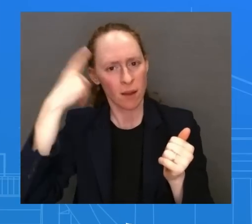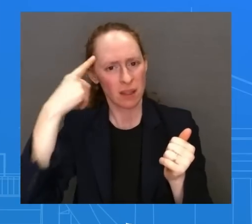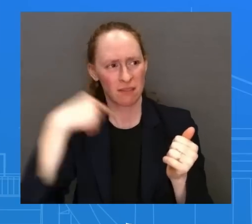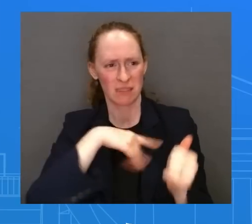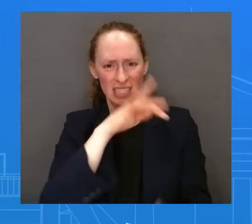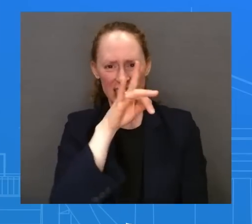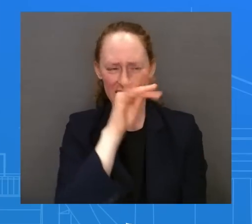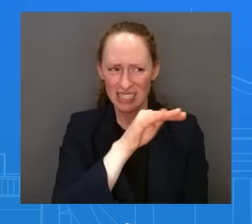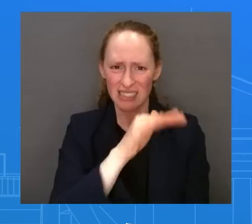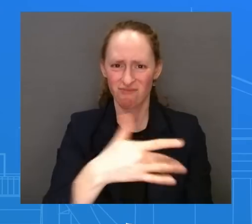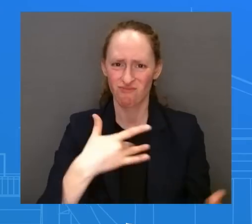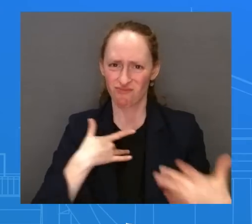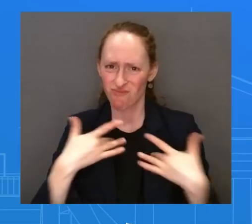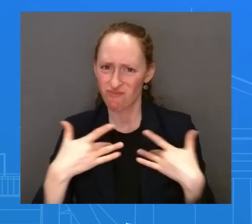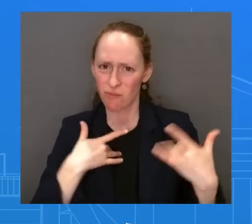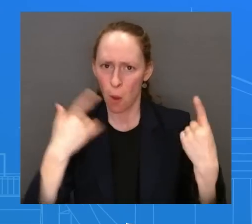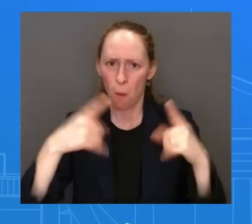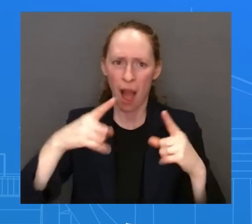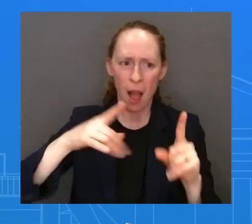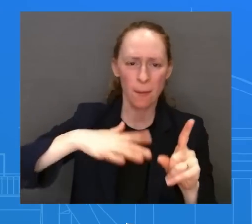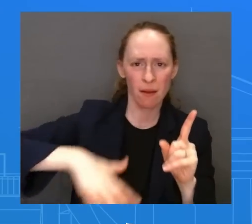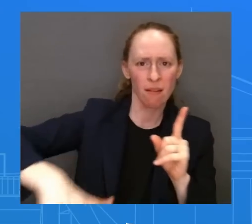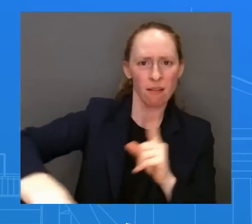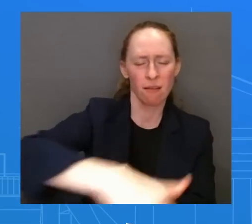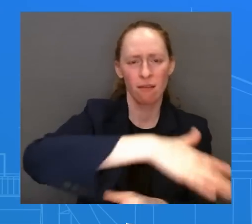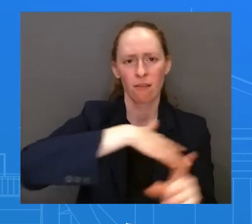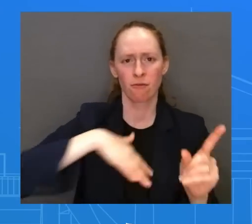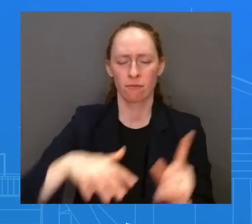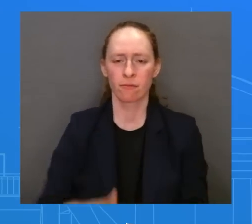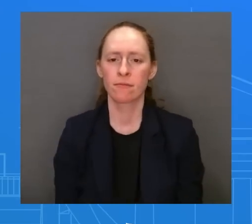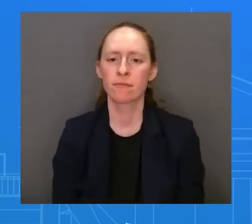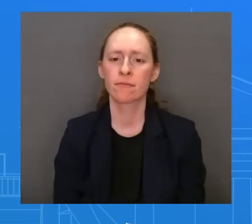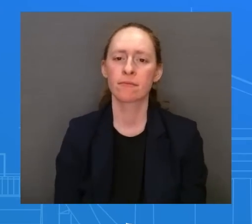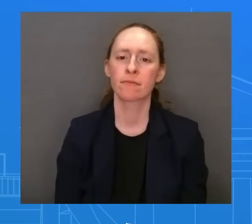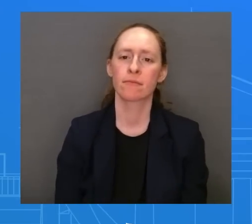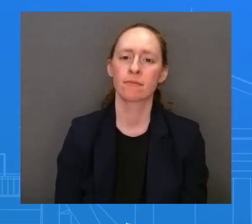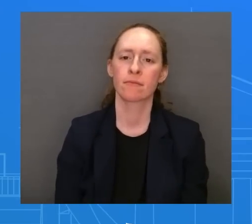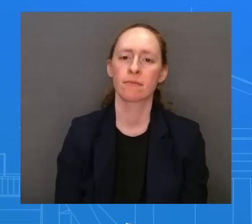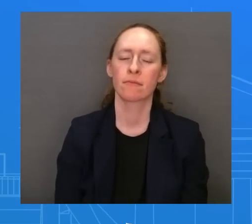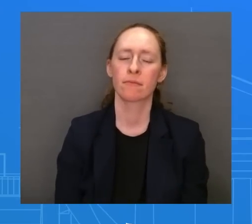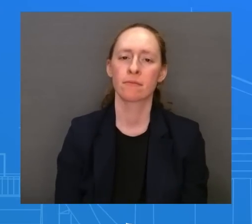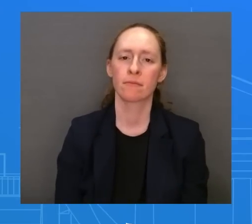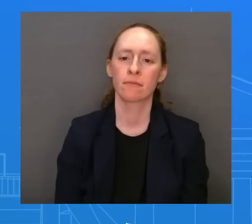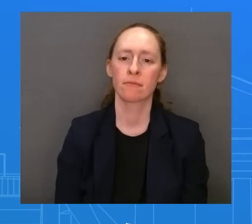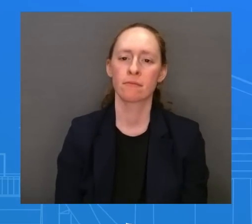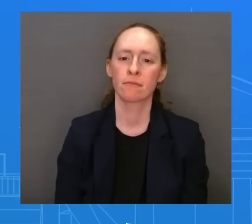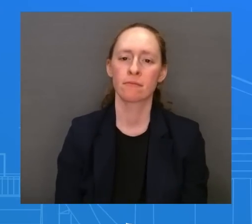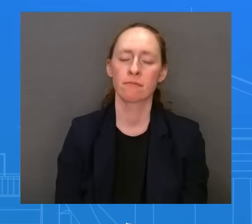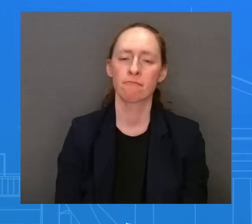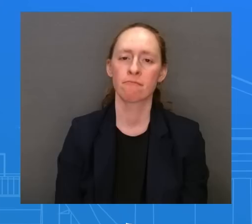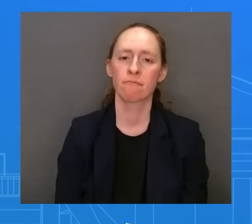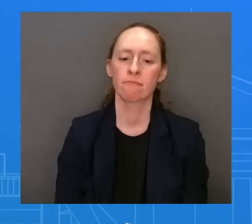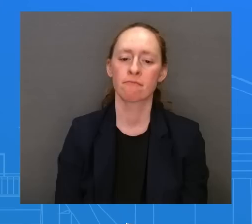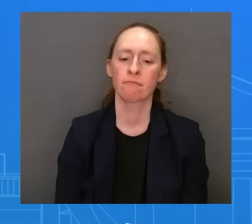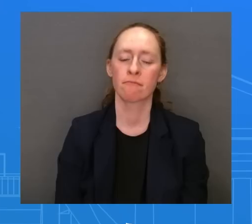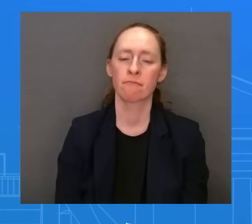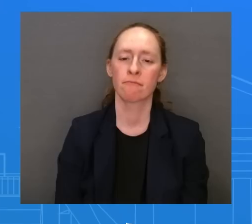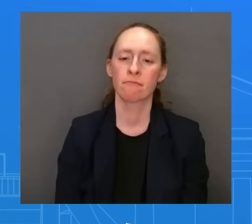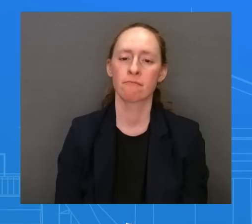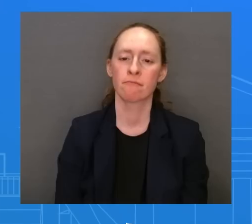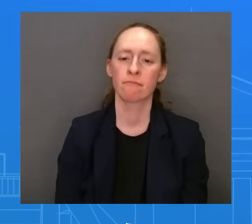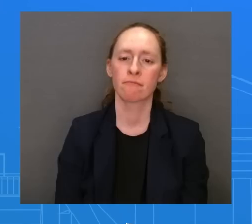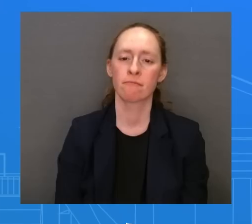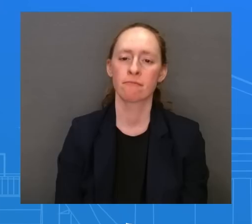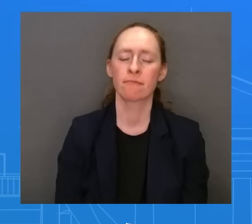and where we came down on was not calling for uh an evacuation sooner because